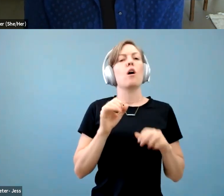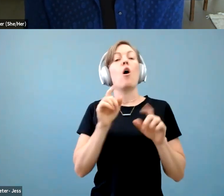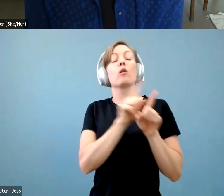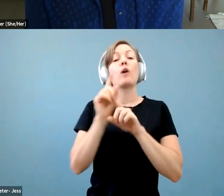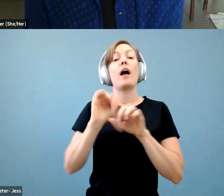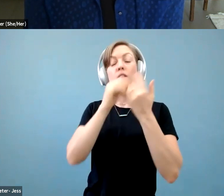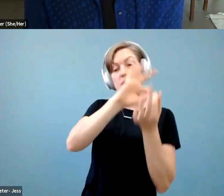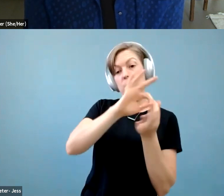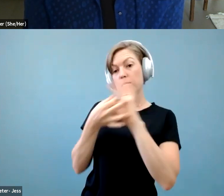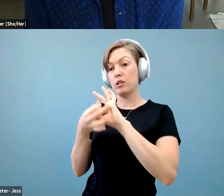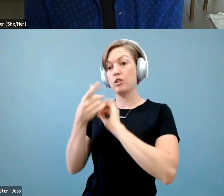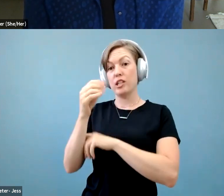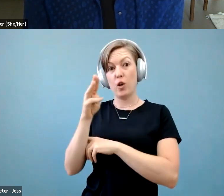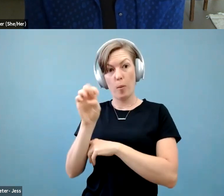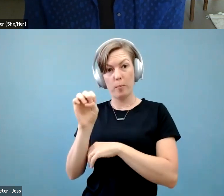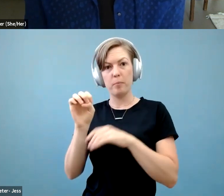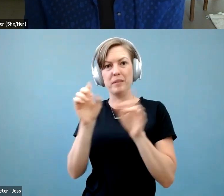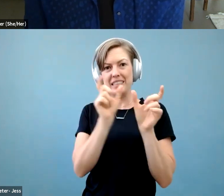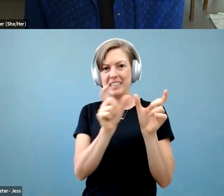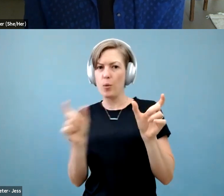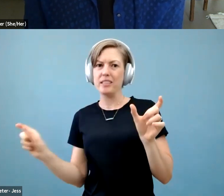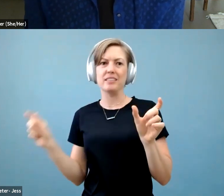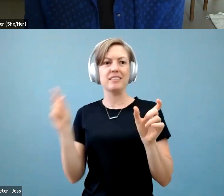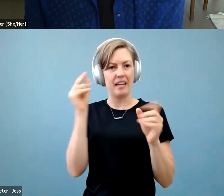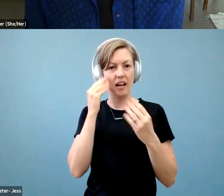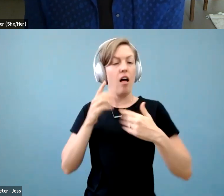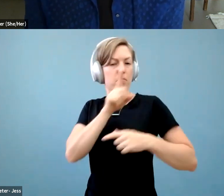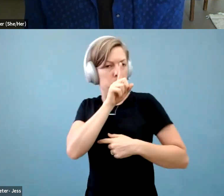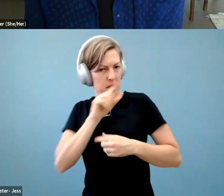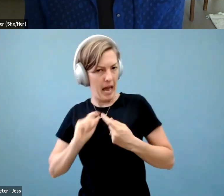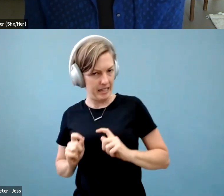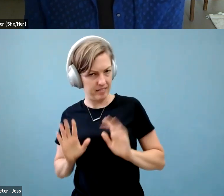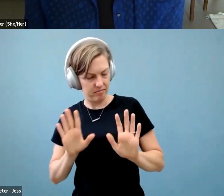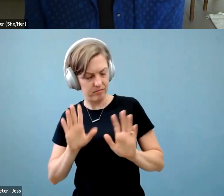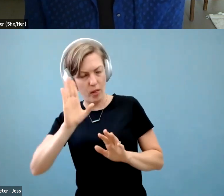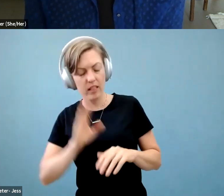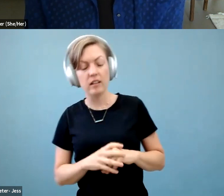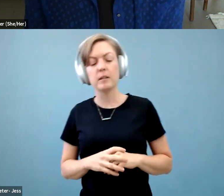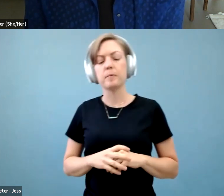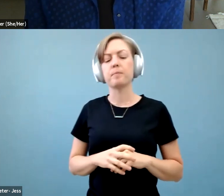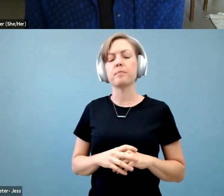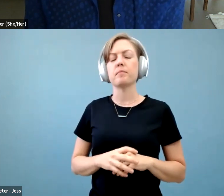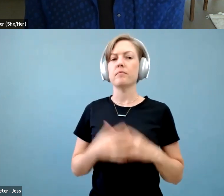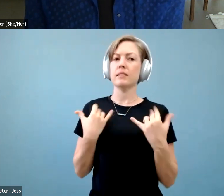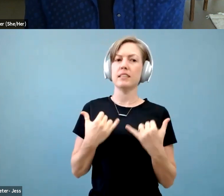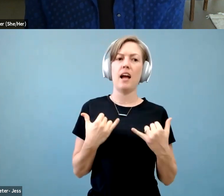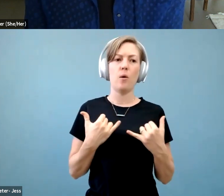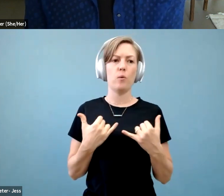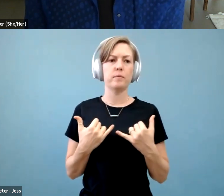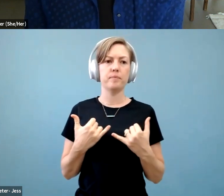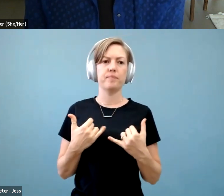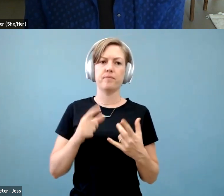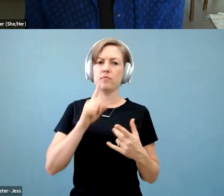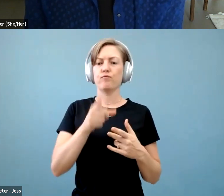even genome sequence data, I'm not talking about editing yet, okay, we'll get there, we now are in a